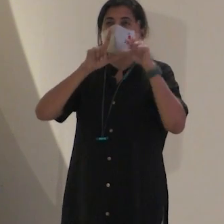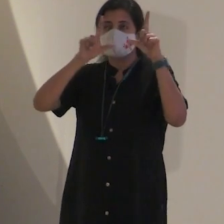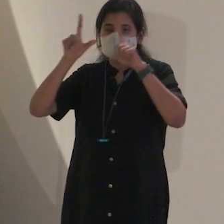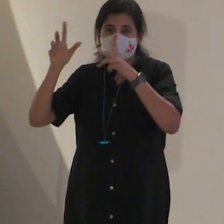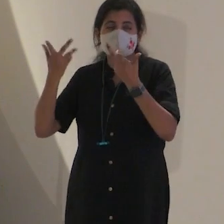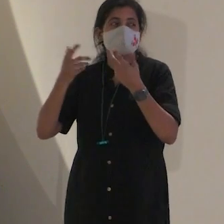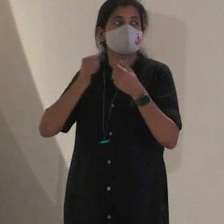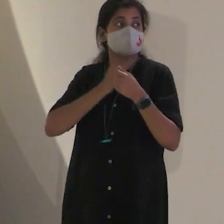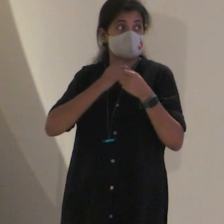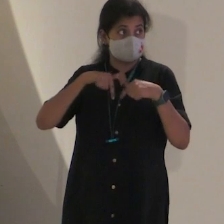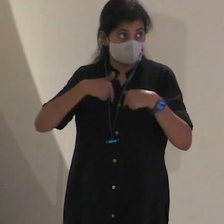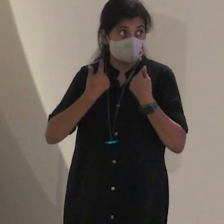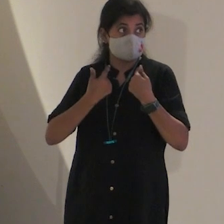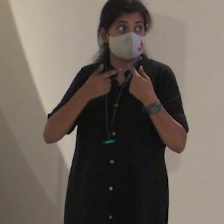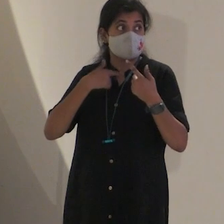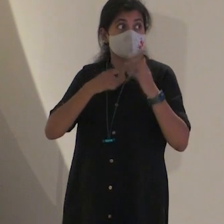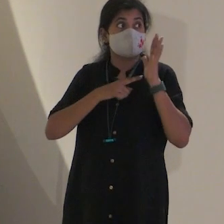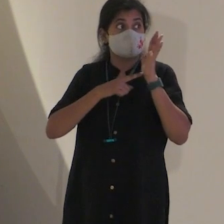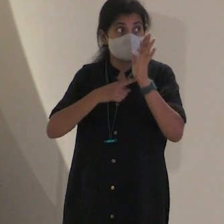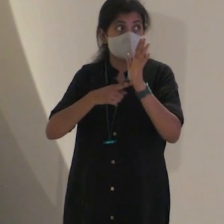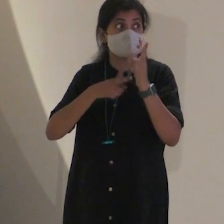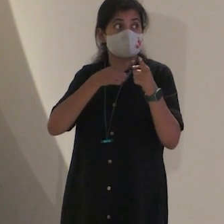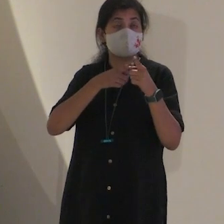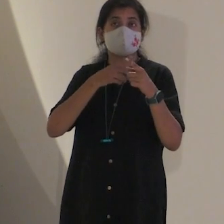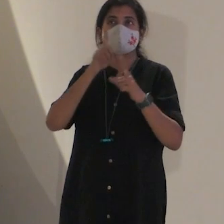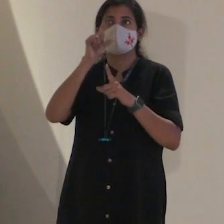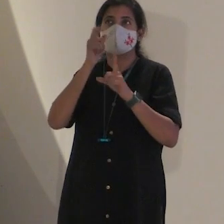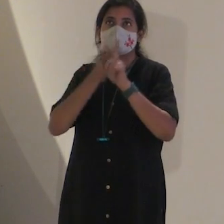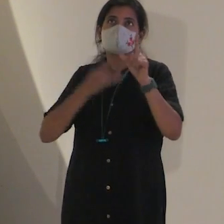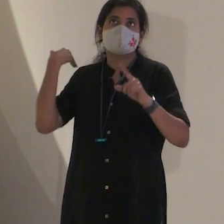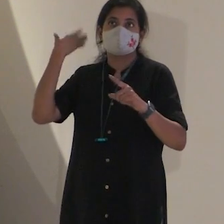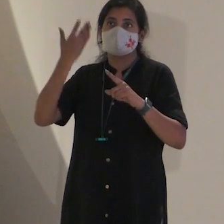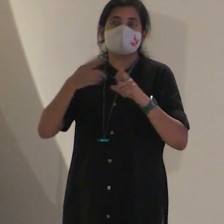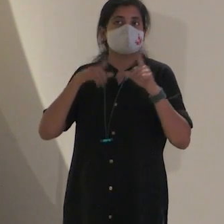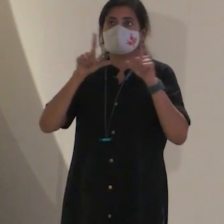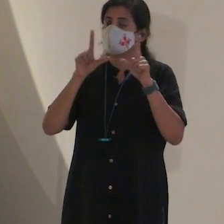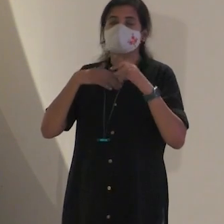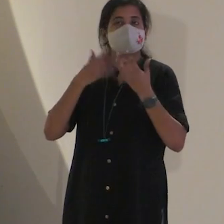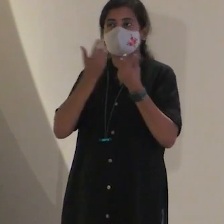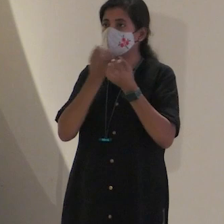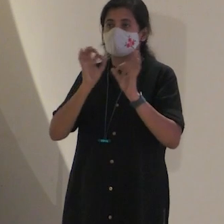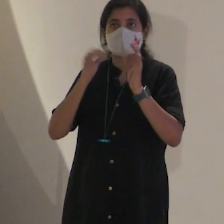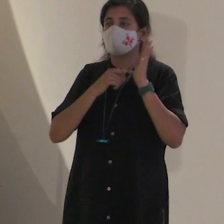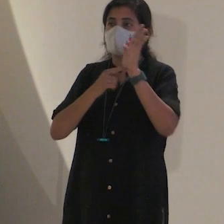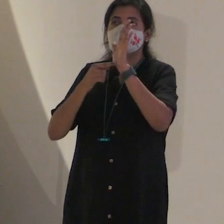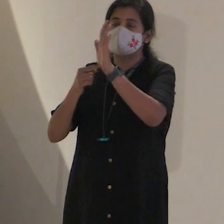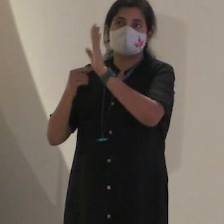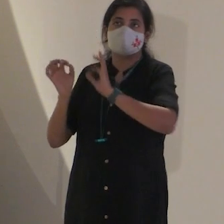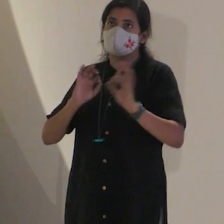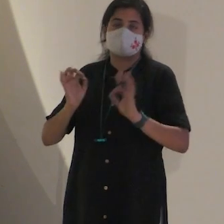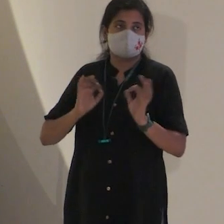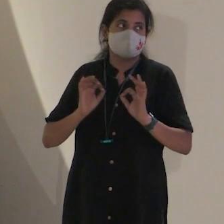said, this can't be displayed like this for another 10 years. We will have no collection to show. So I got the Gulbenkian